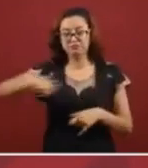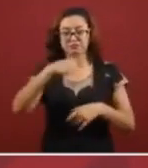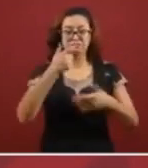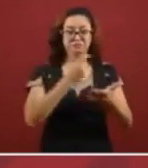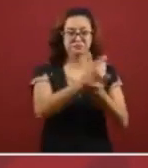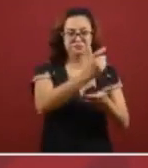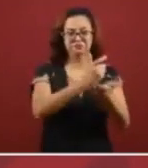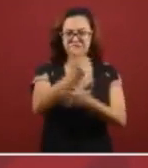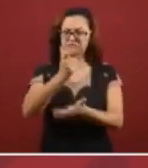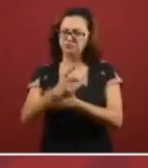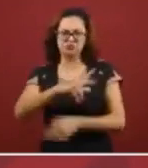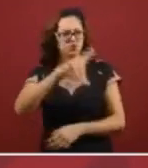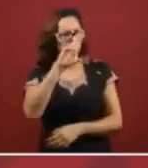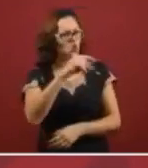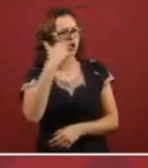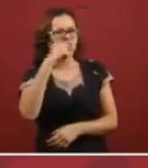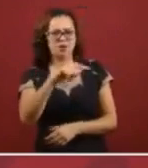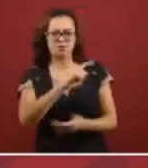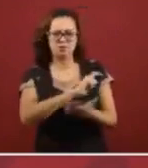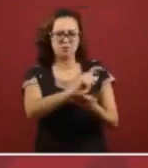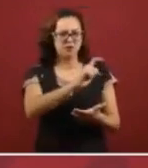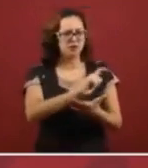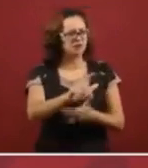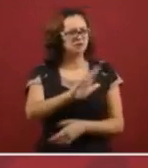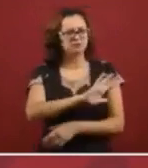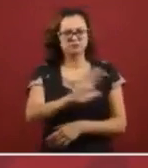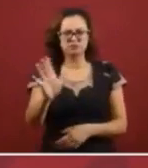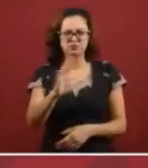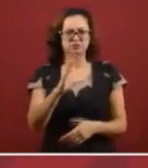to the charging of quotas